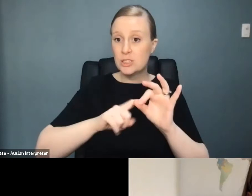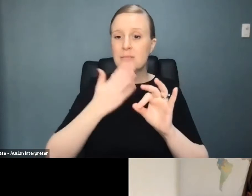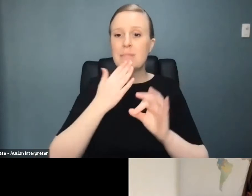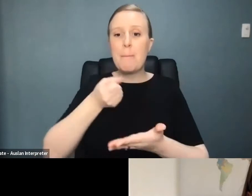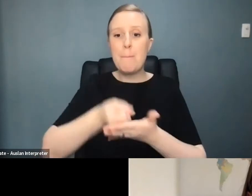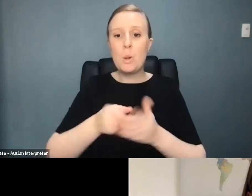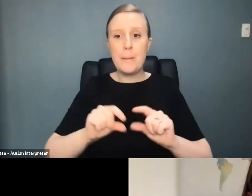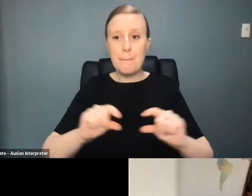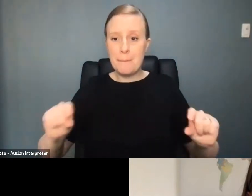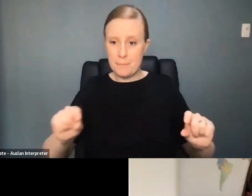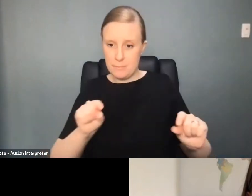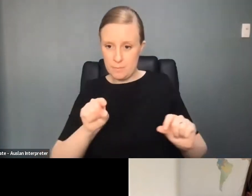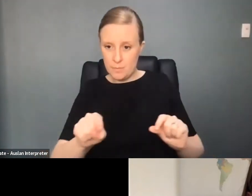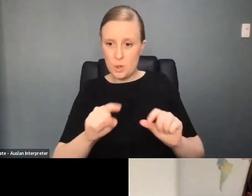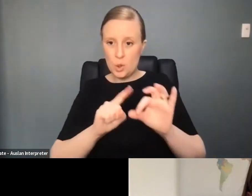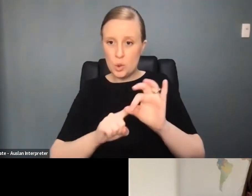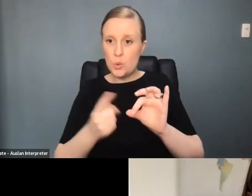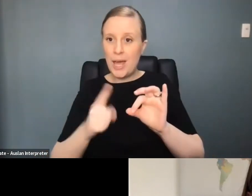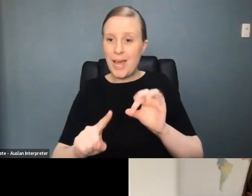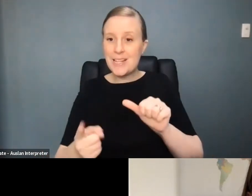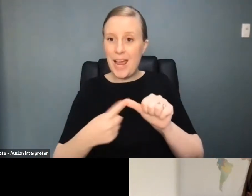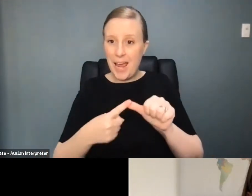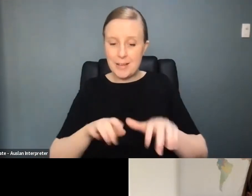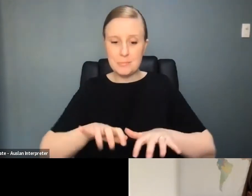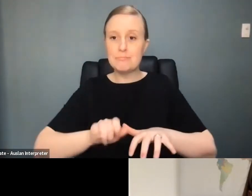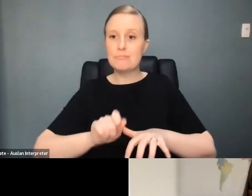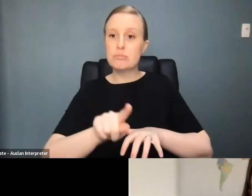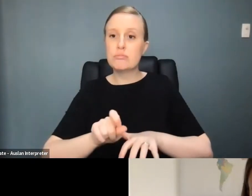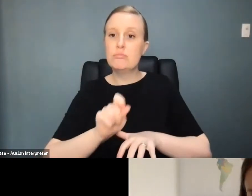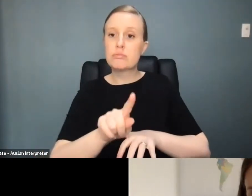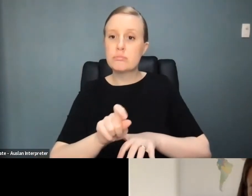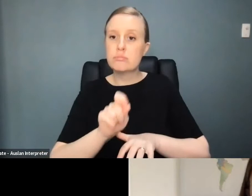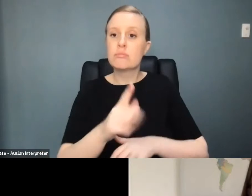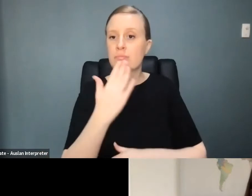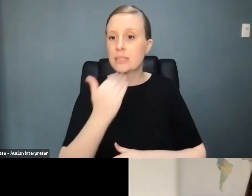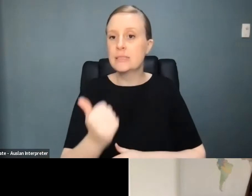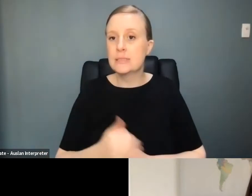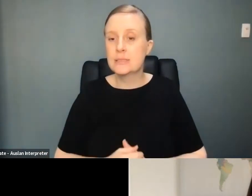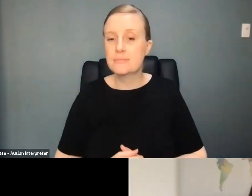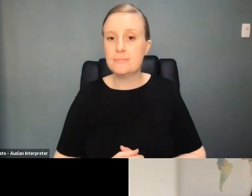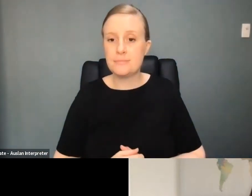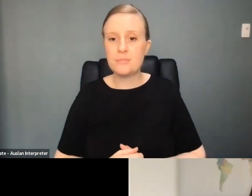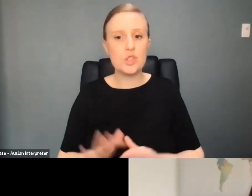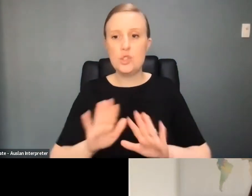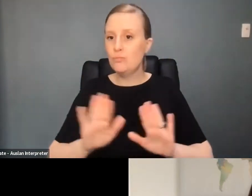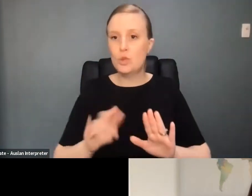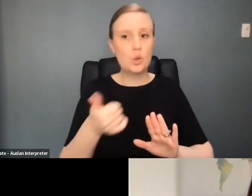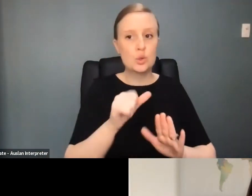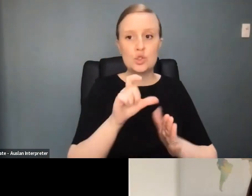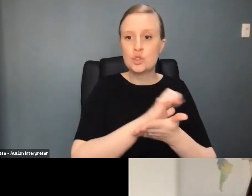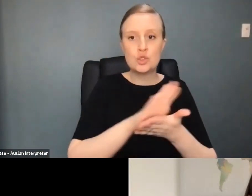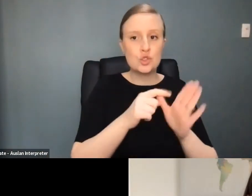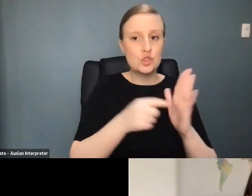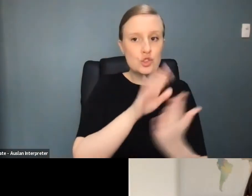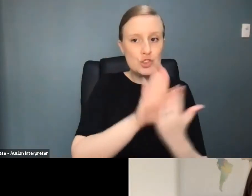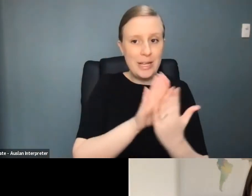function at the bottom of your screen, and if you could put any questions you have into the Q&A and not the chat function, I would be